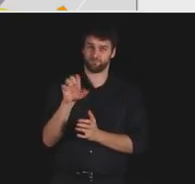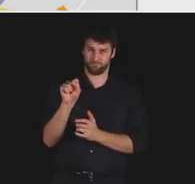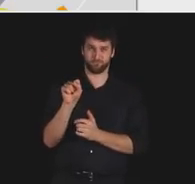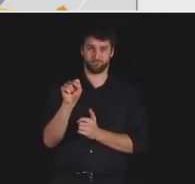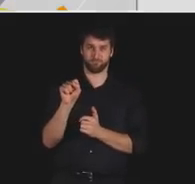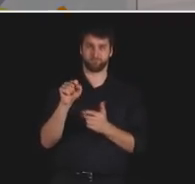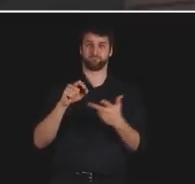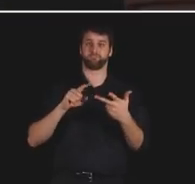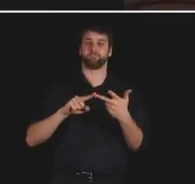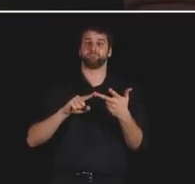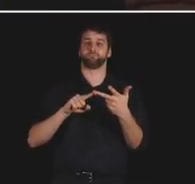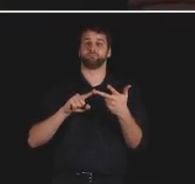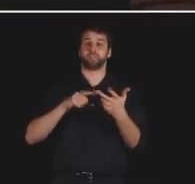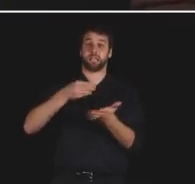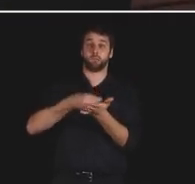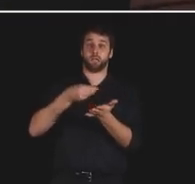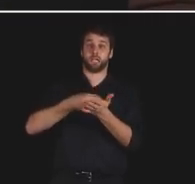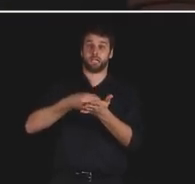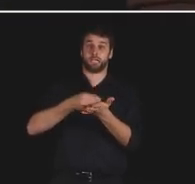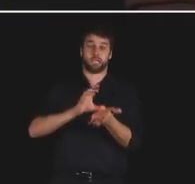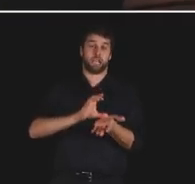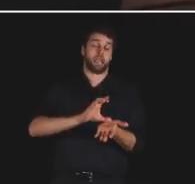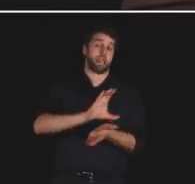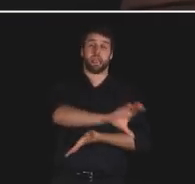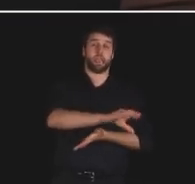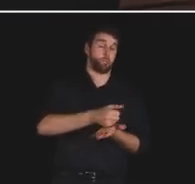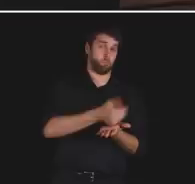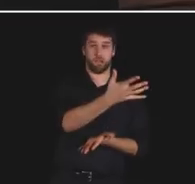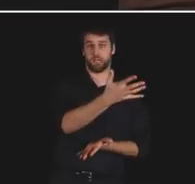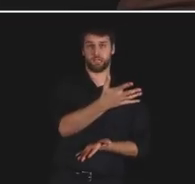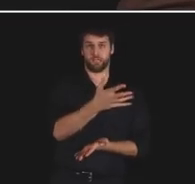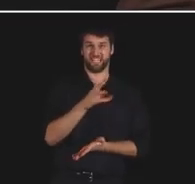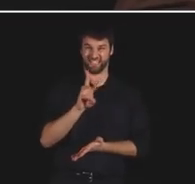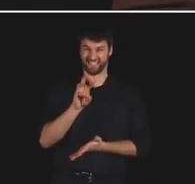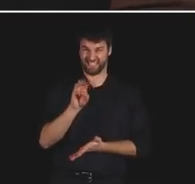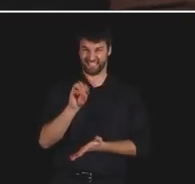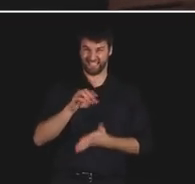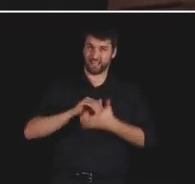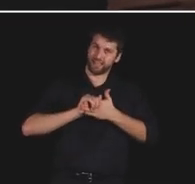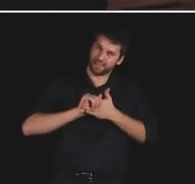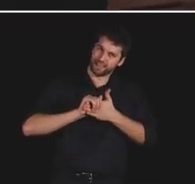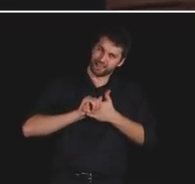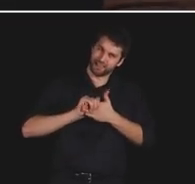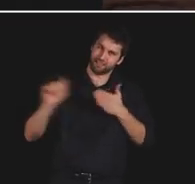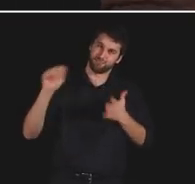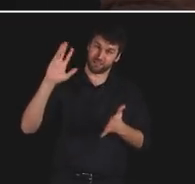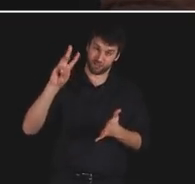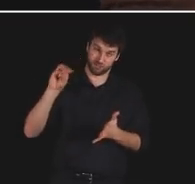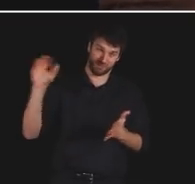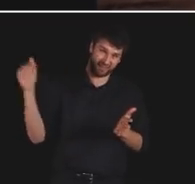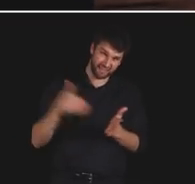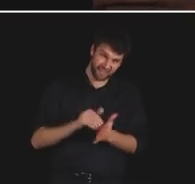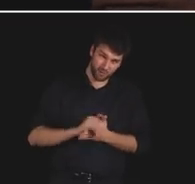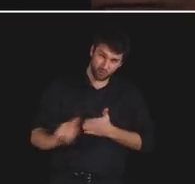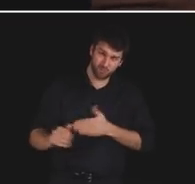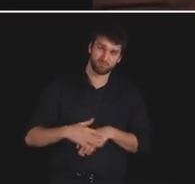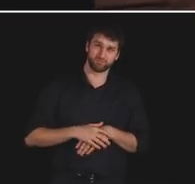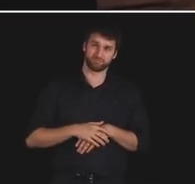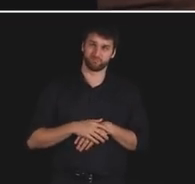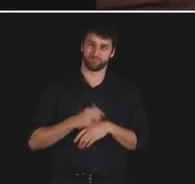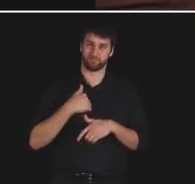included, broke the existing big year world record by 1,700 species.